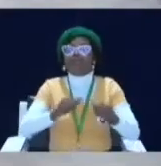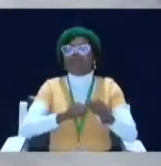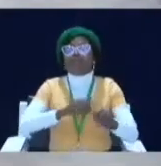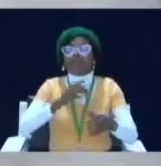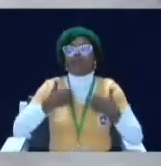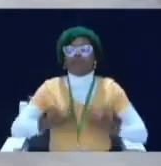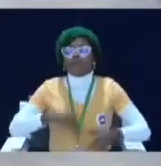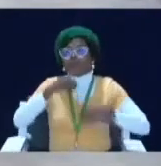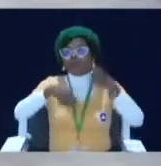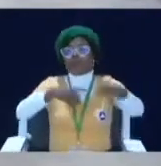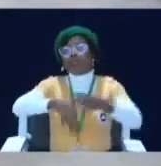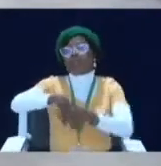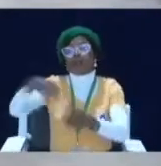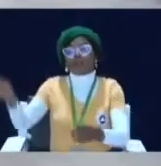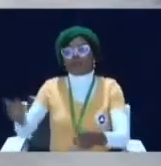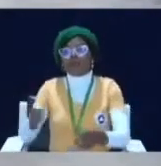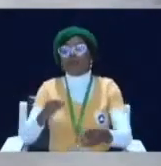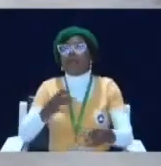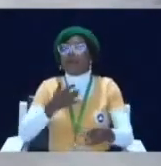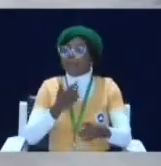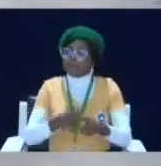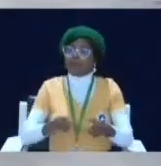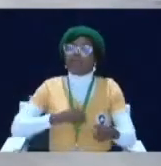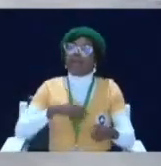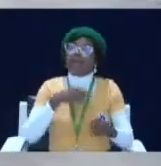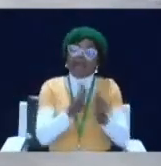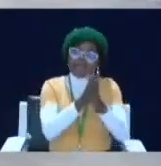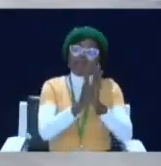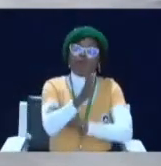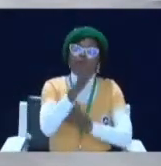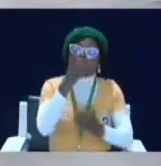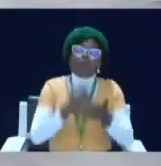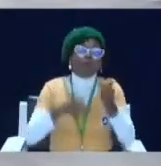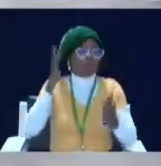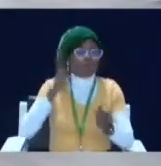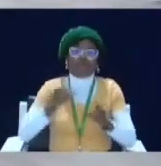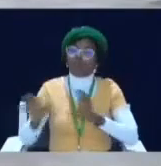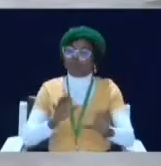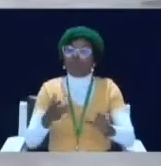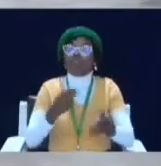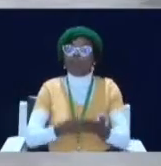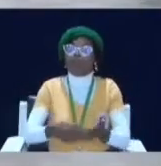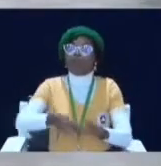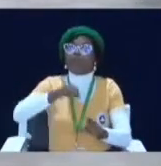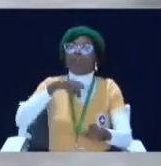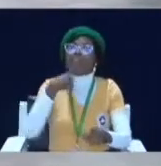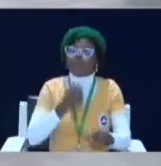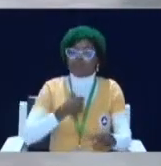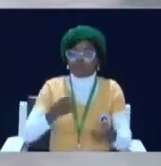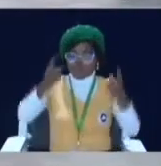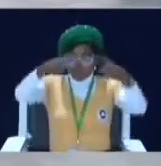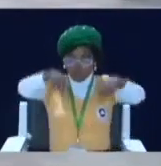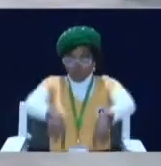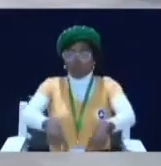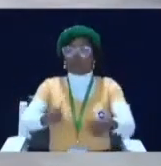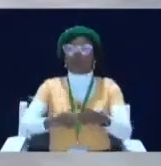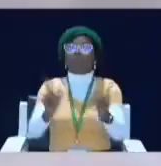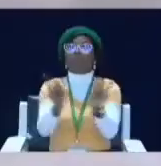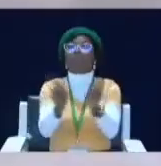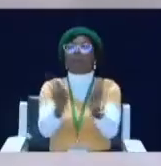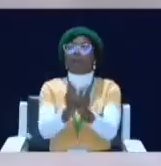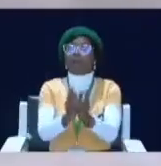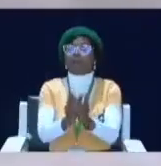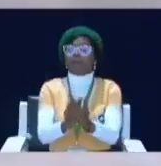Spirit, what should I do? My daddy has said you are the ever-reigning champion. Then the Holy Spirit said I should come to the camp. Brethren, it was